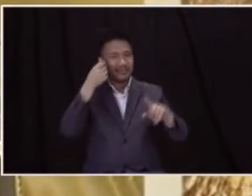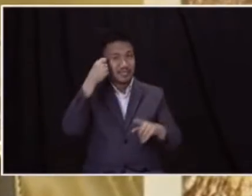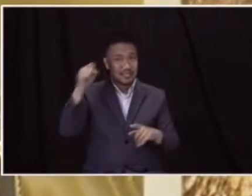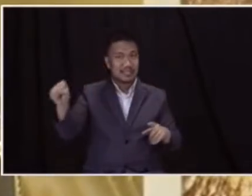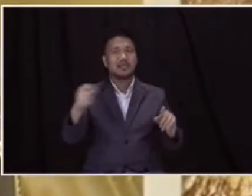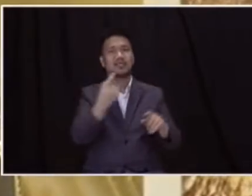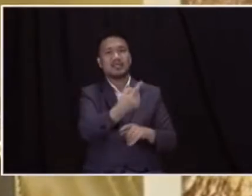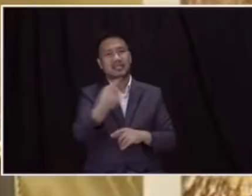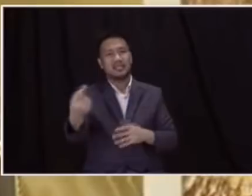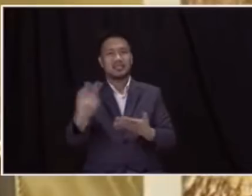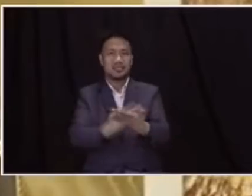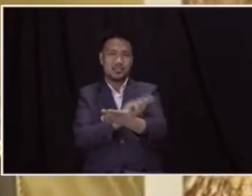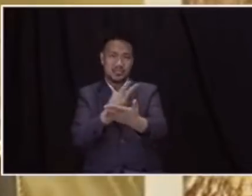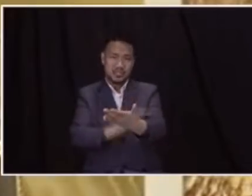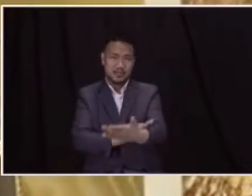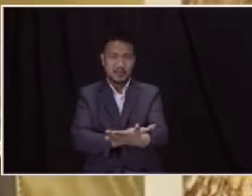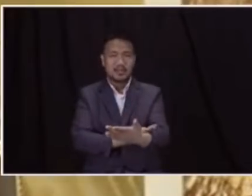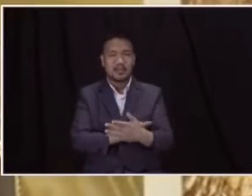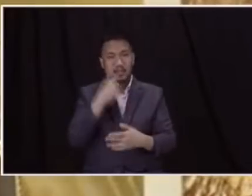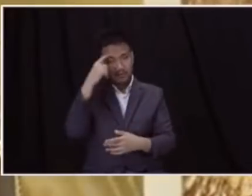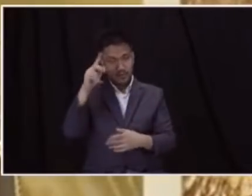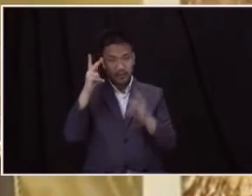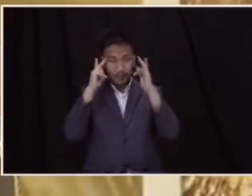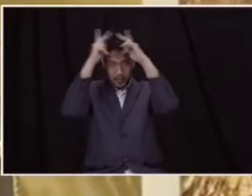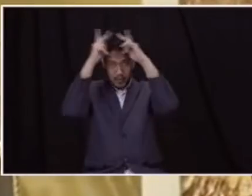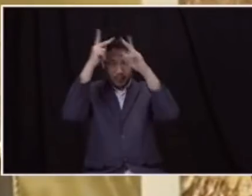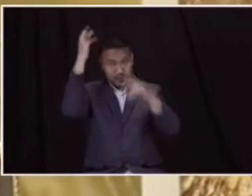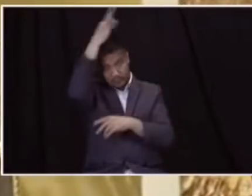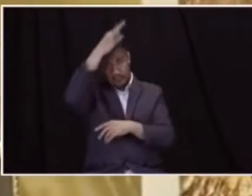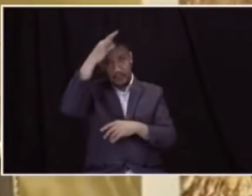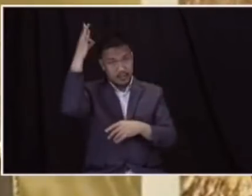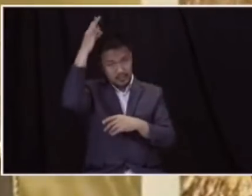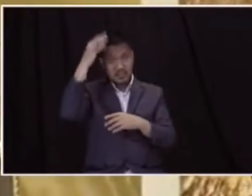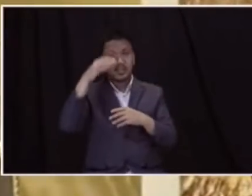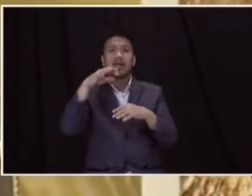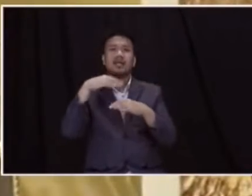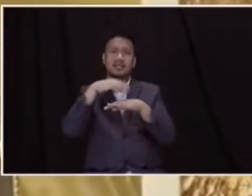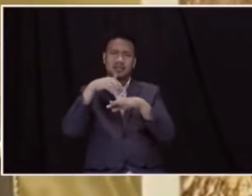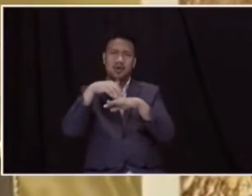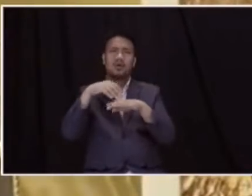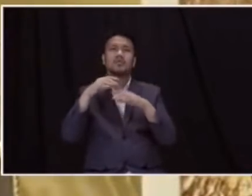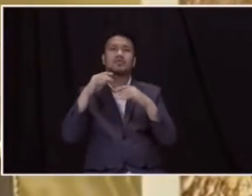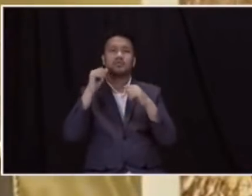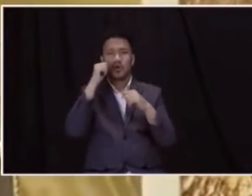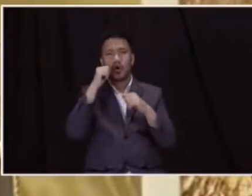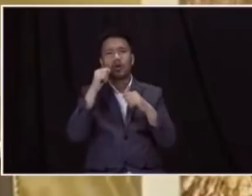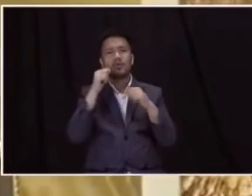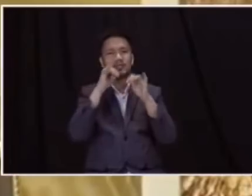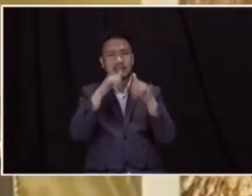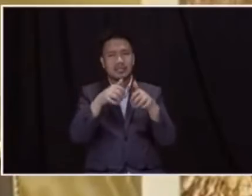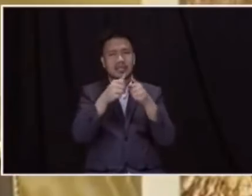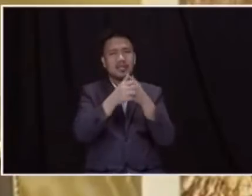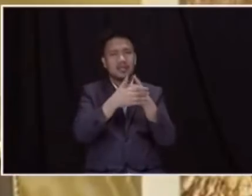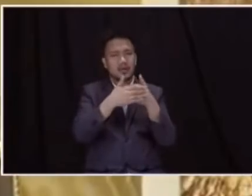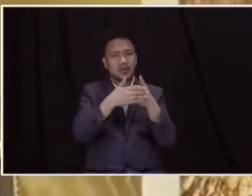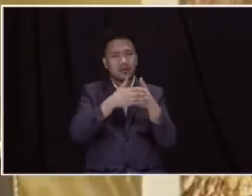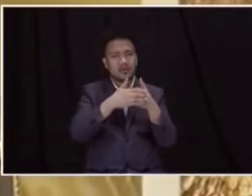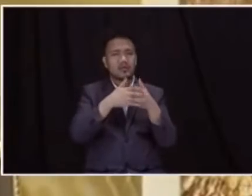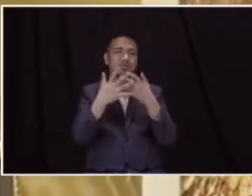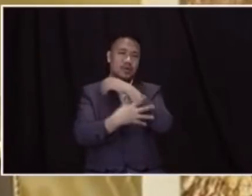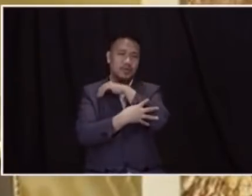sheep. For Pope Francis, it is a call to stay close to the